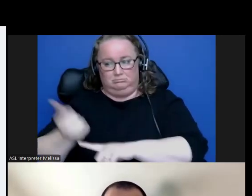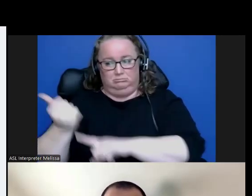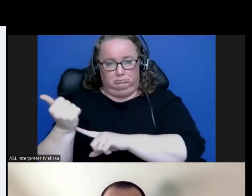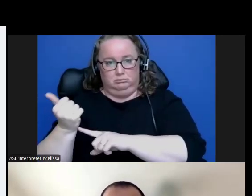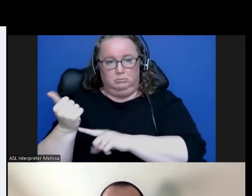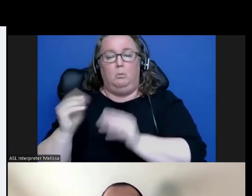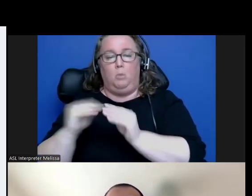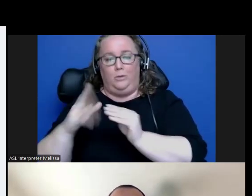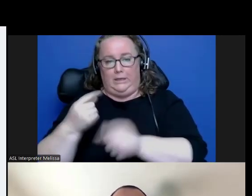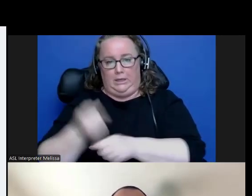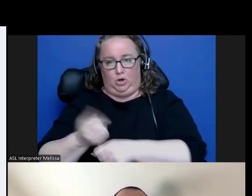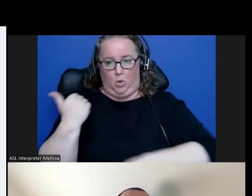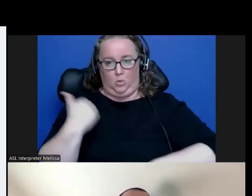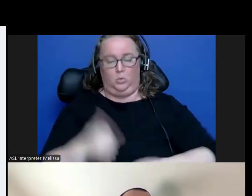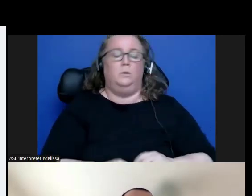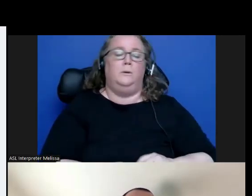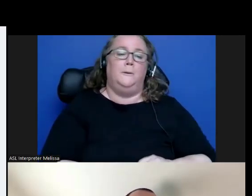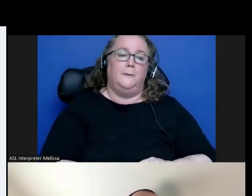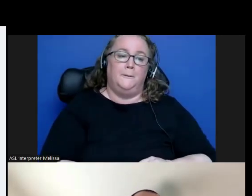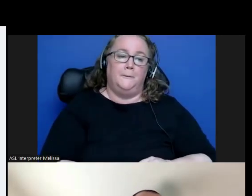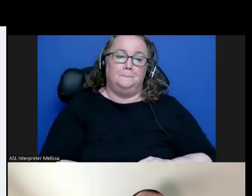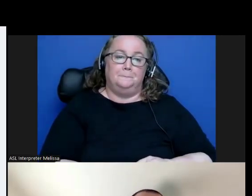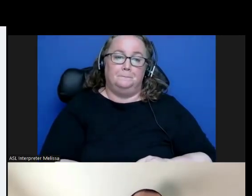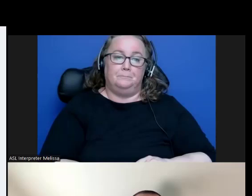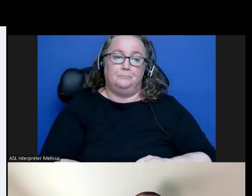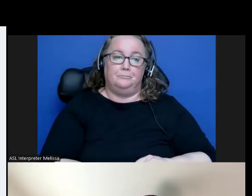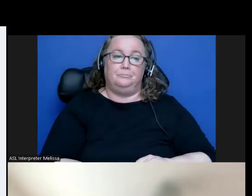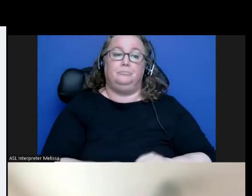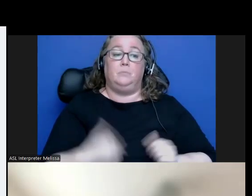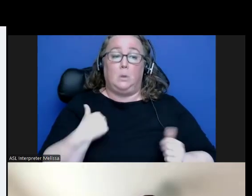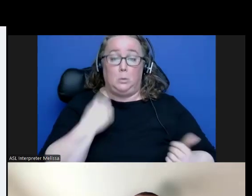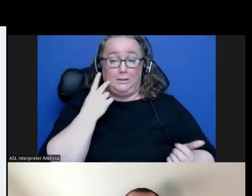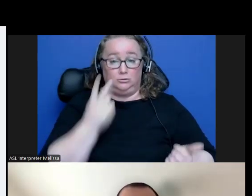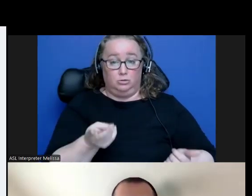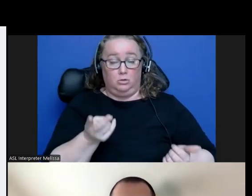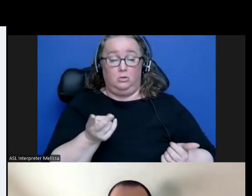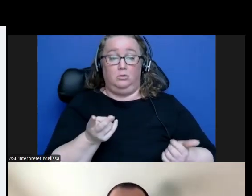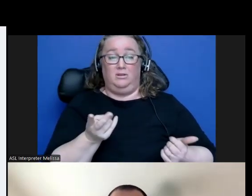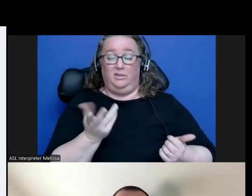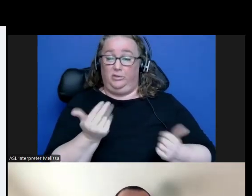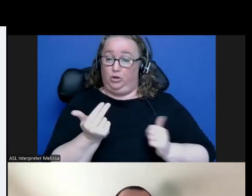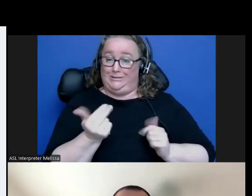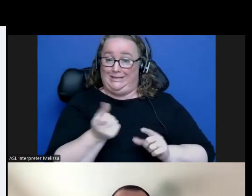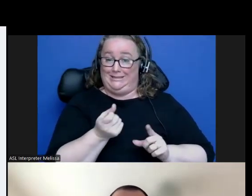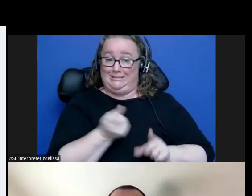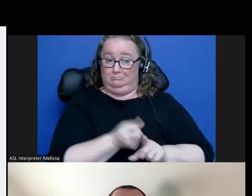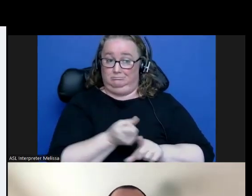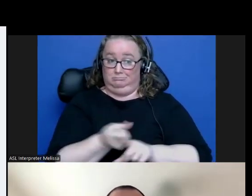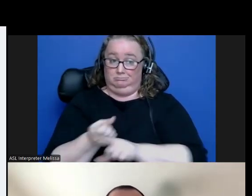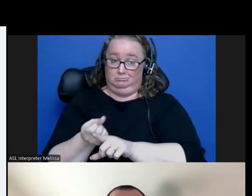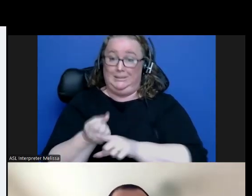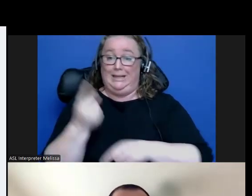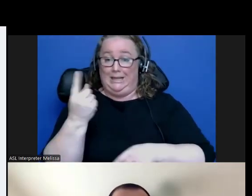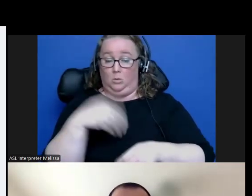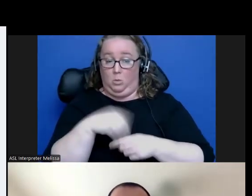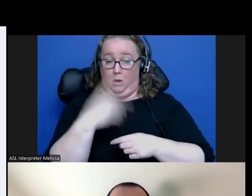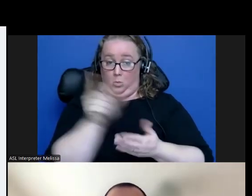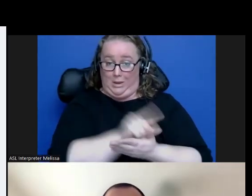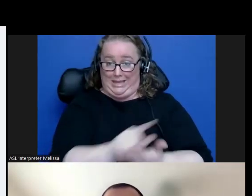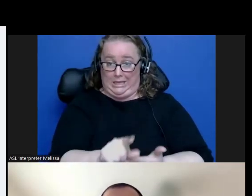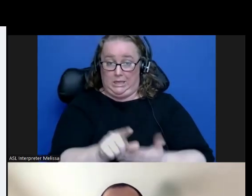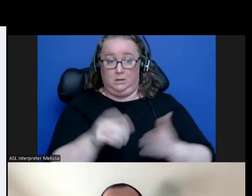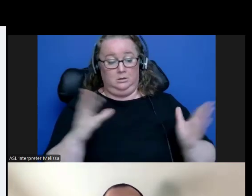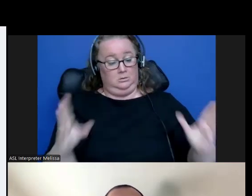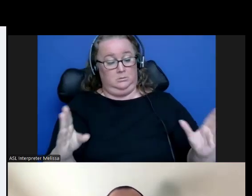ago. We looked at 13 restraints in a given week, a randomly selected week in the